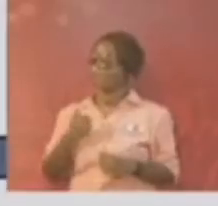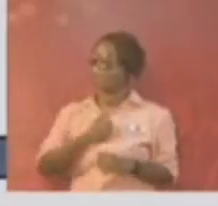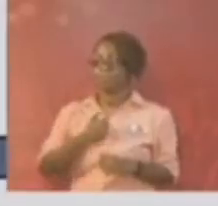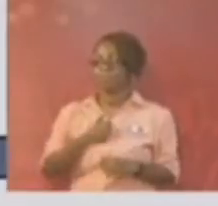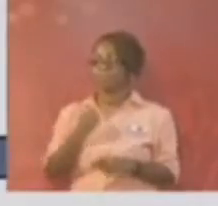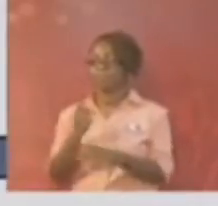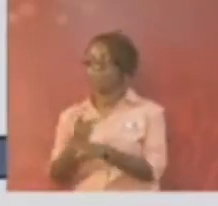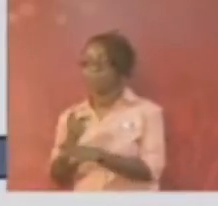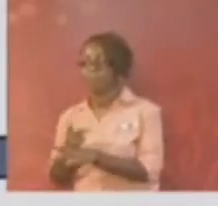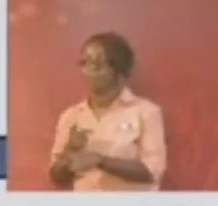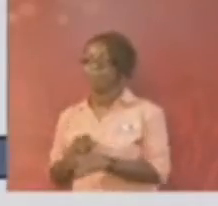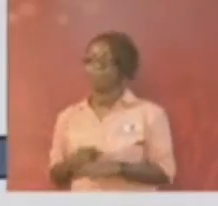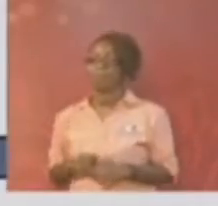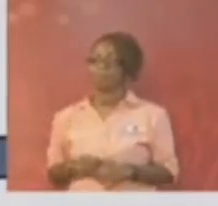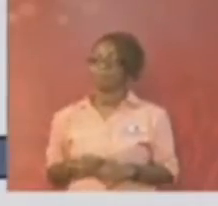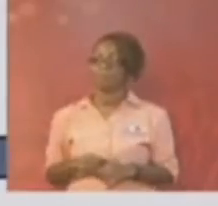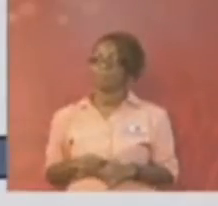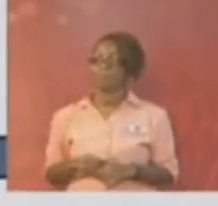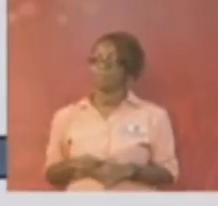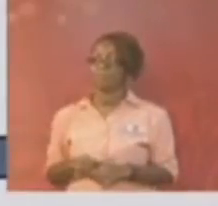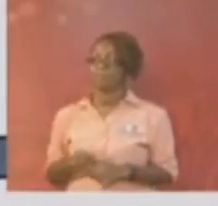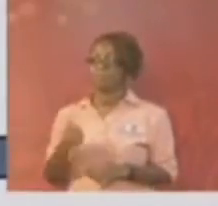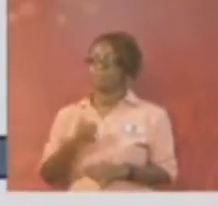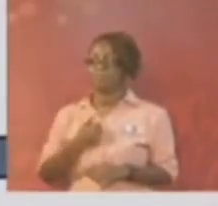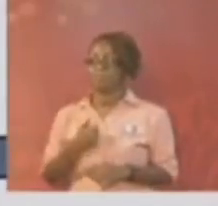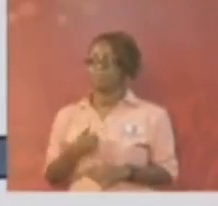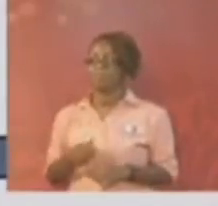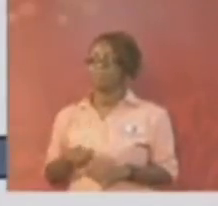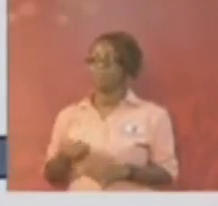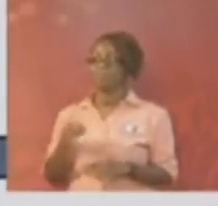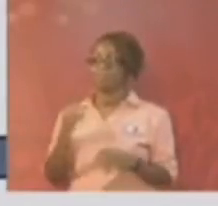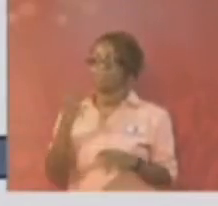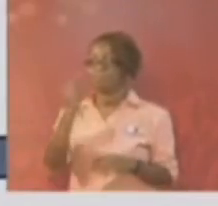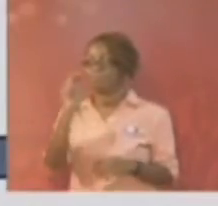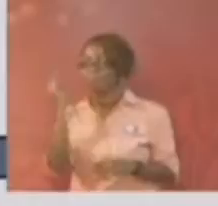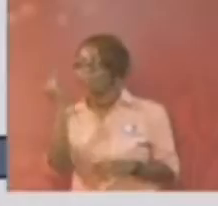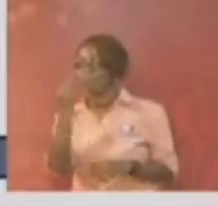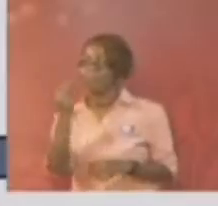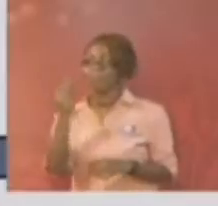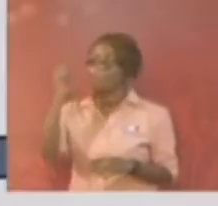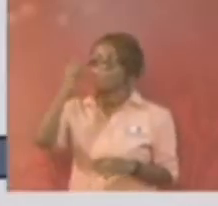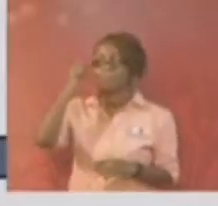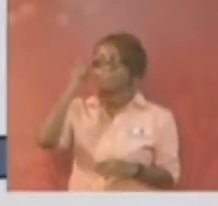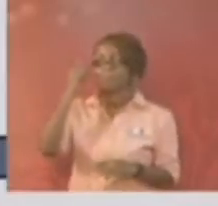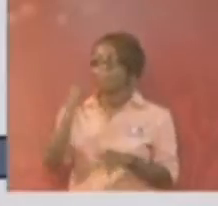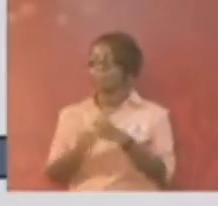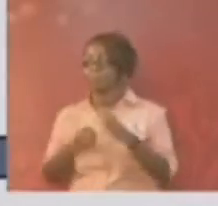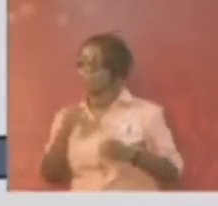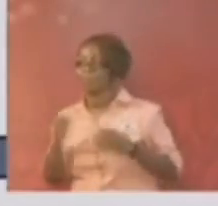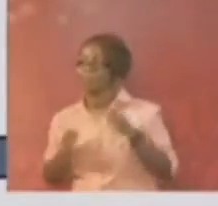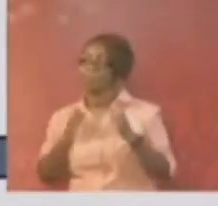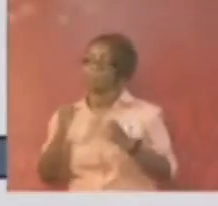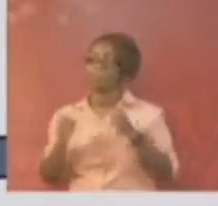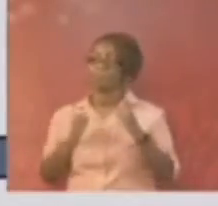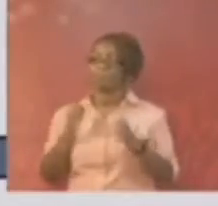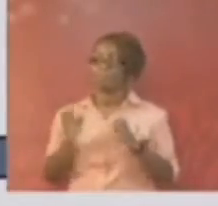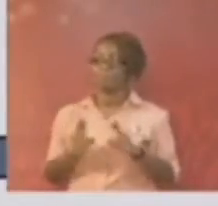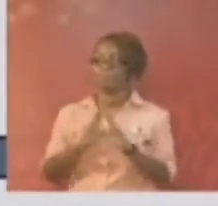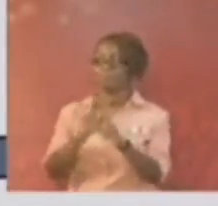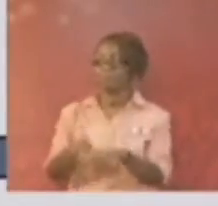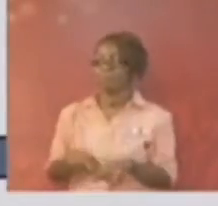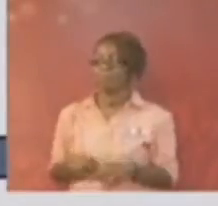in monitoring our mental and emotional responses to the pandemic, strengthen our social and